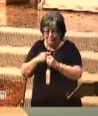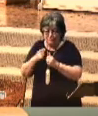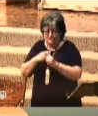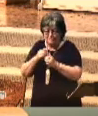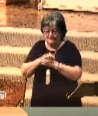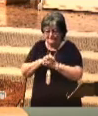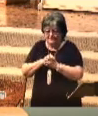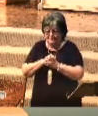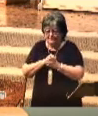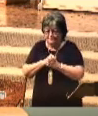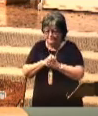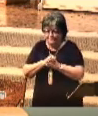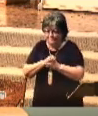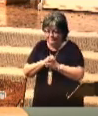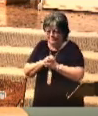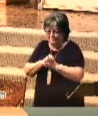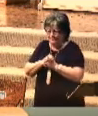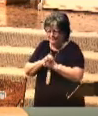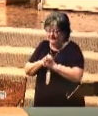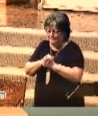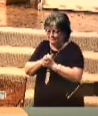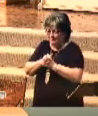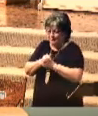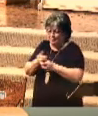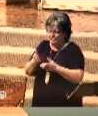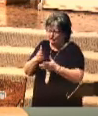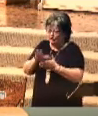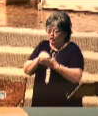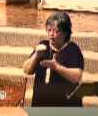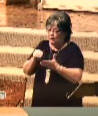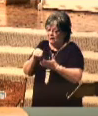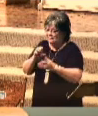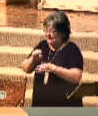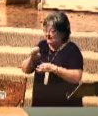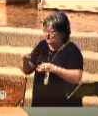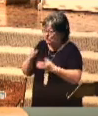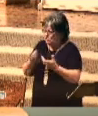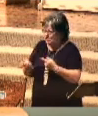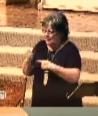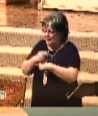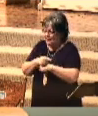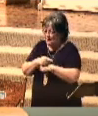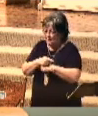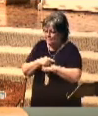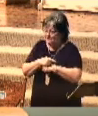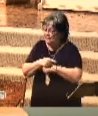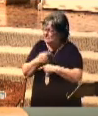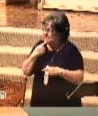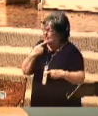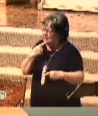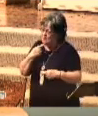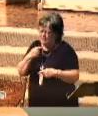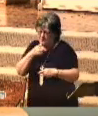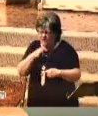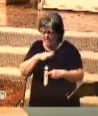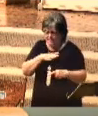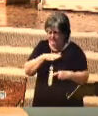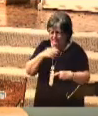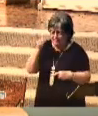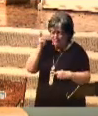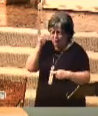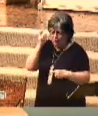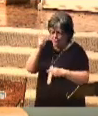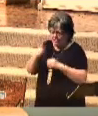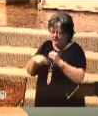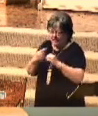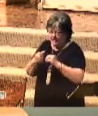mother when he got home, said, "What did you learn in Sunday school today?" He said, "Oh, Mom, I heard about God